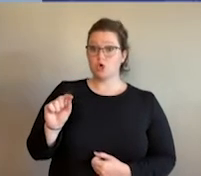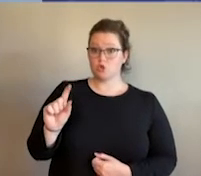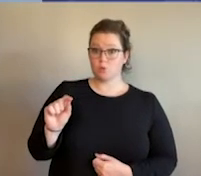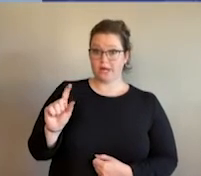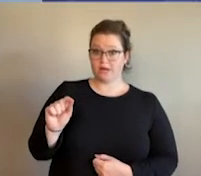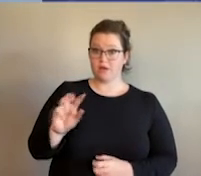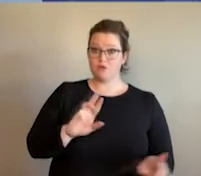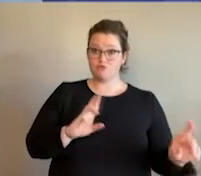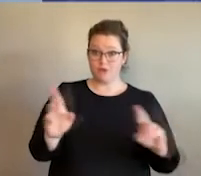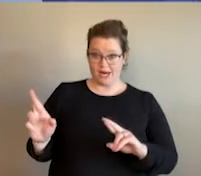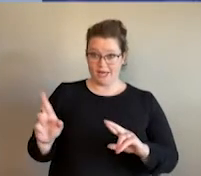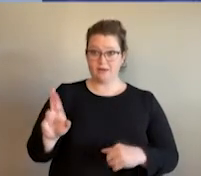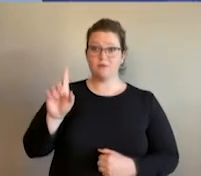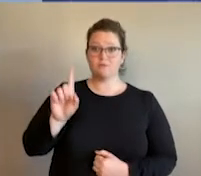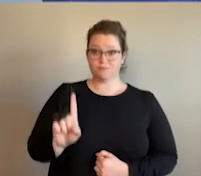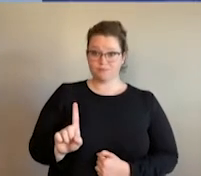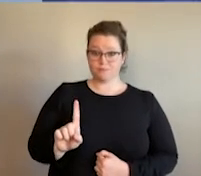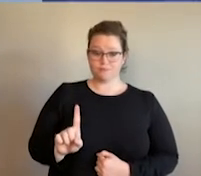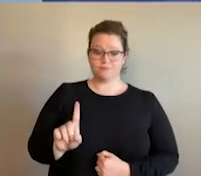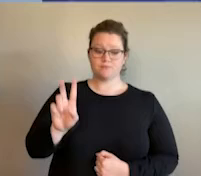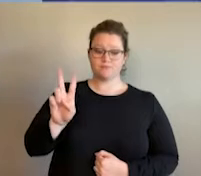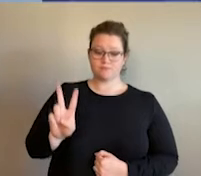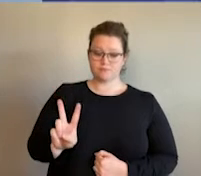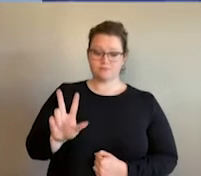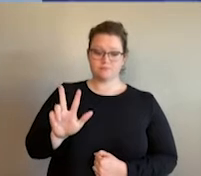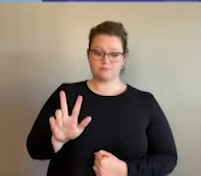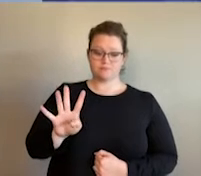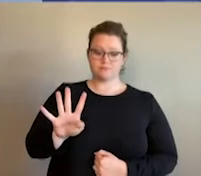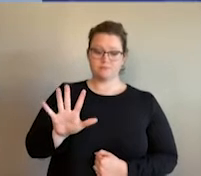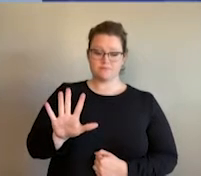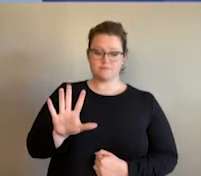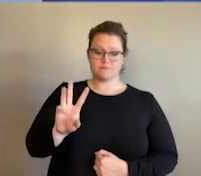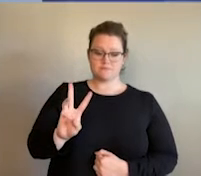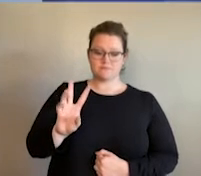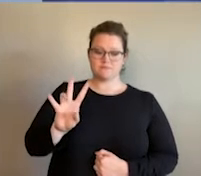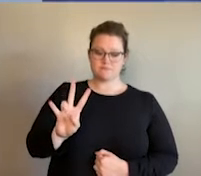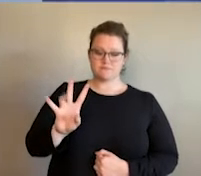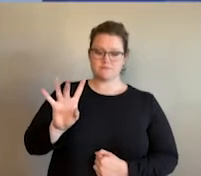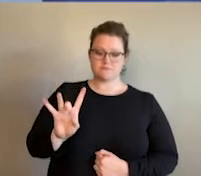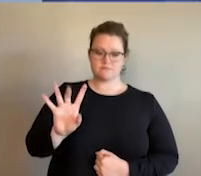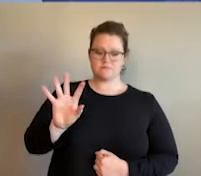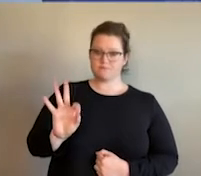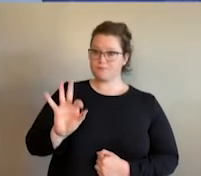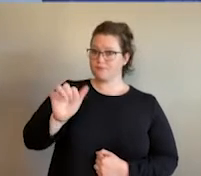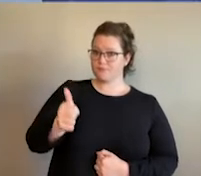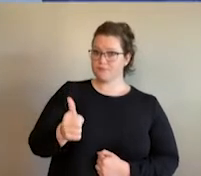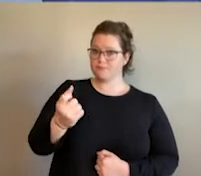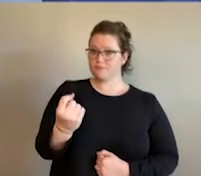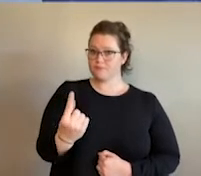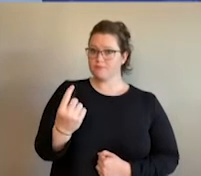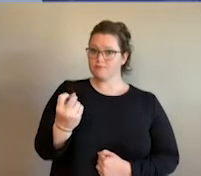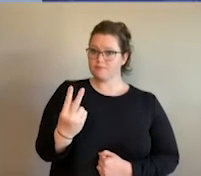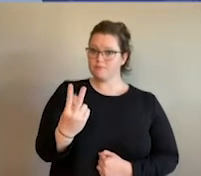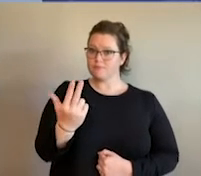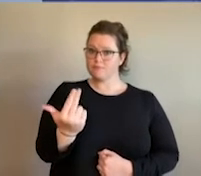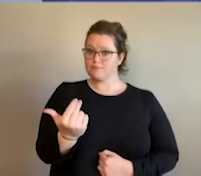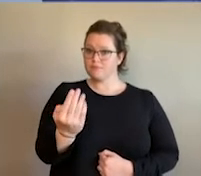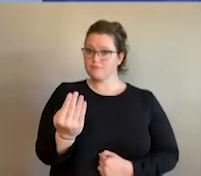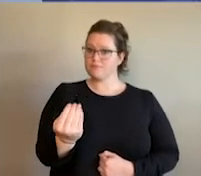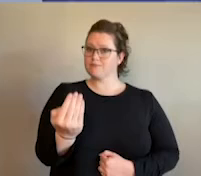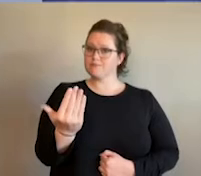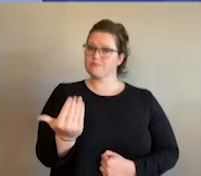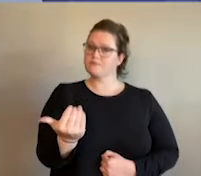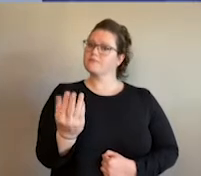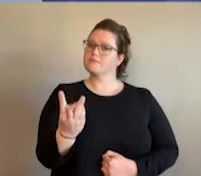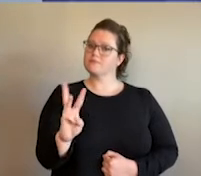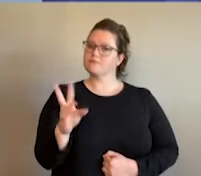of these. Ready? Go. 1, 2, 3, 4, 5, 7, 8, 9, 10, 12,